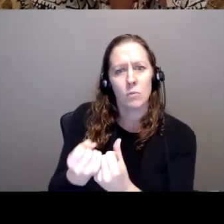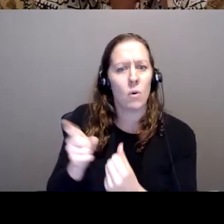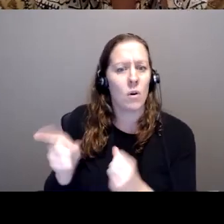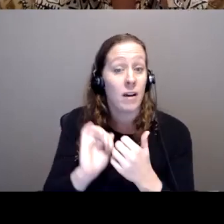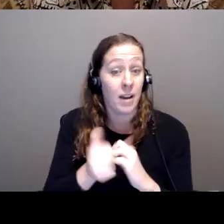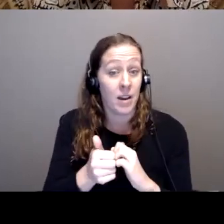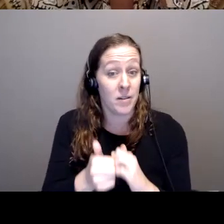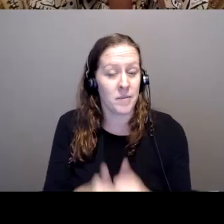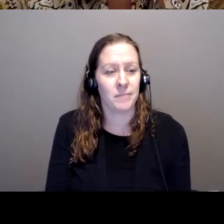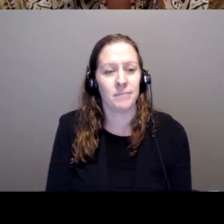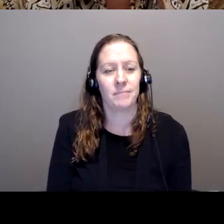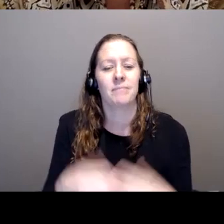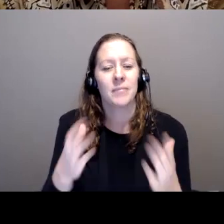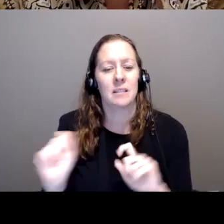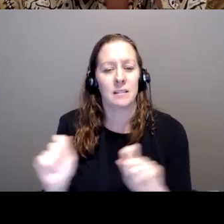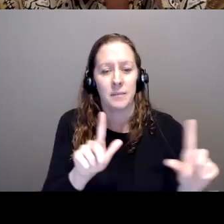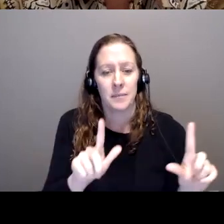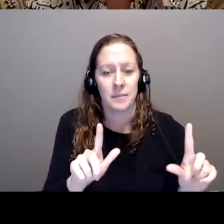Next slide, please.